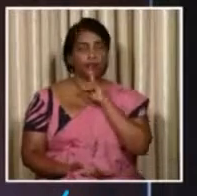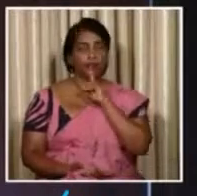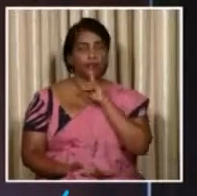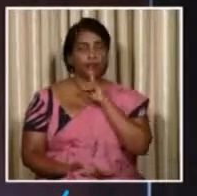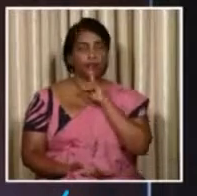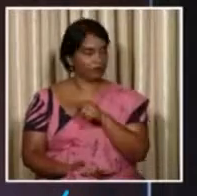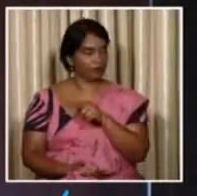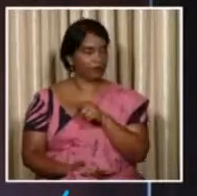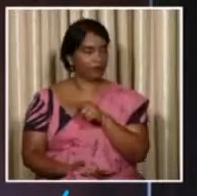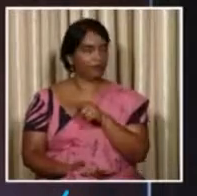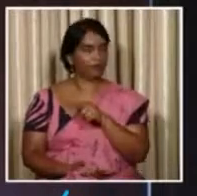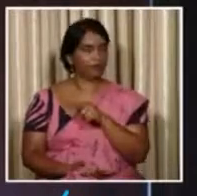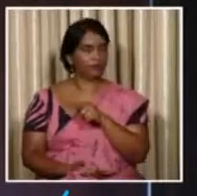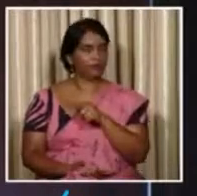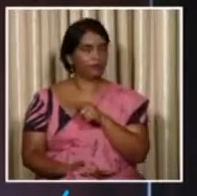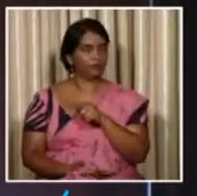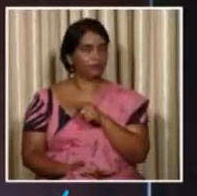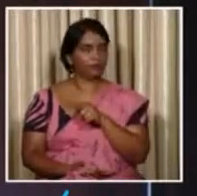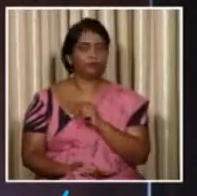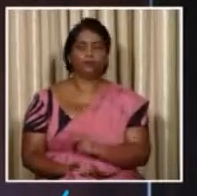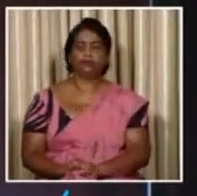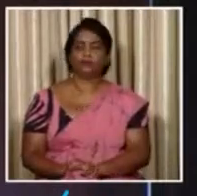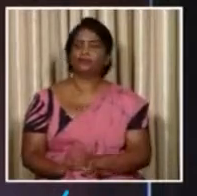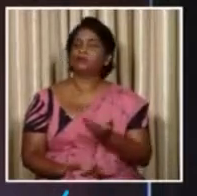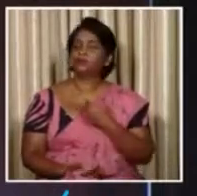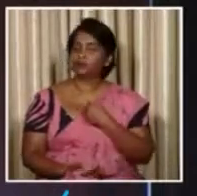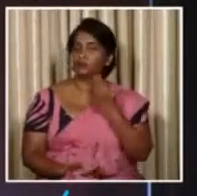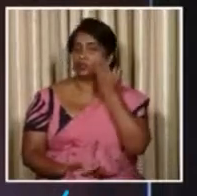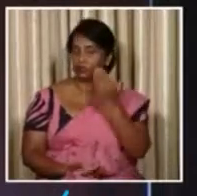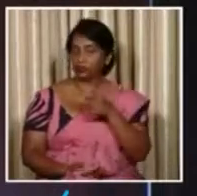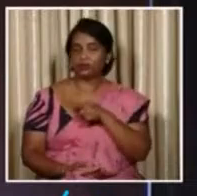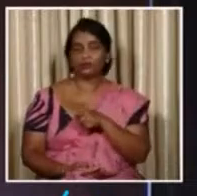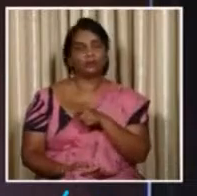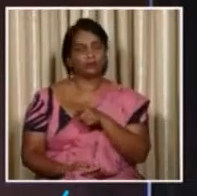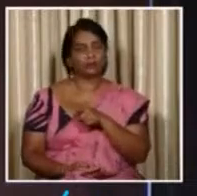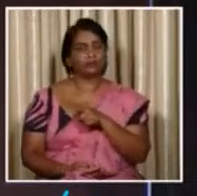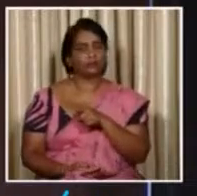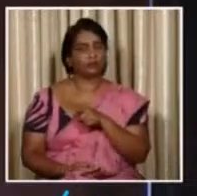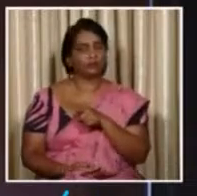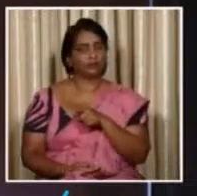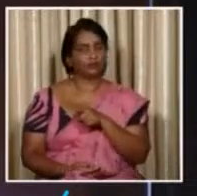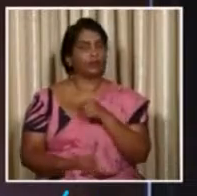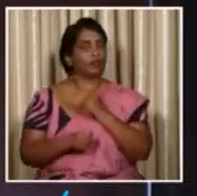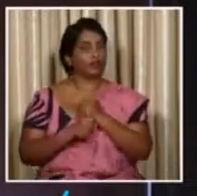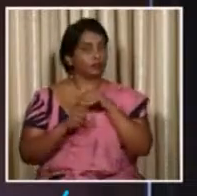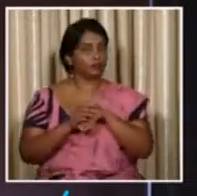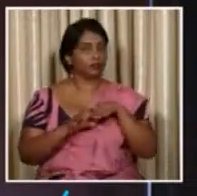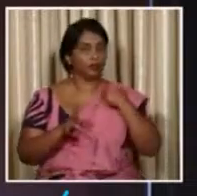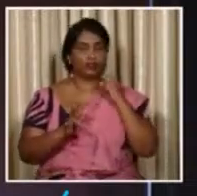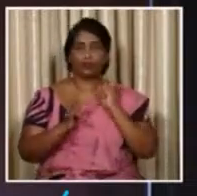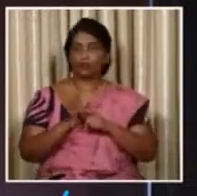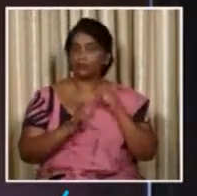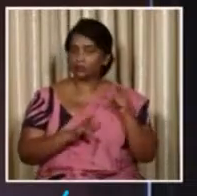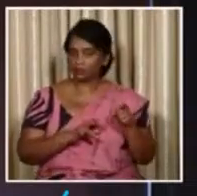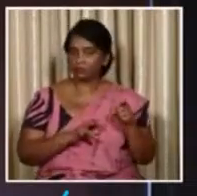In the winding up speech of the leader of the House, we heard similar sentiments, perhaps revealing the desire for a perpetual power.